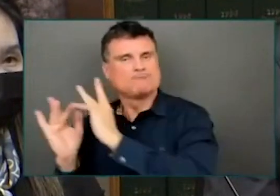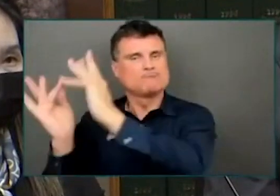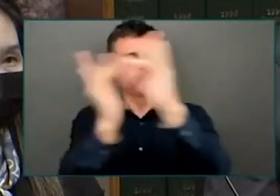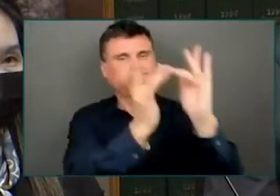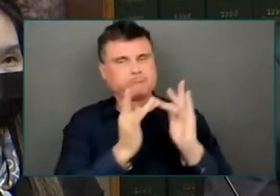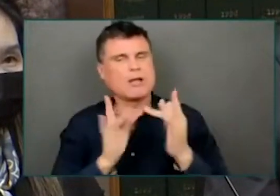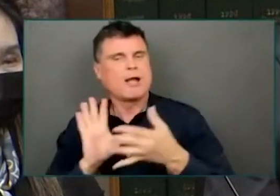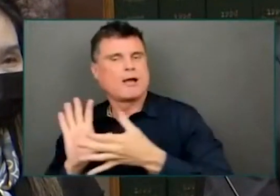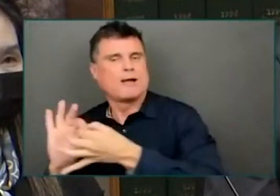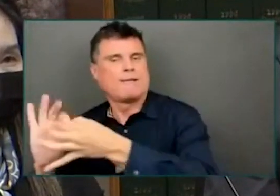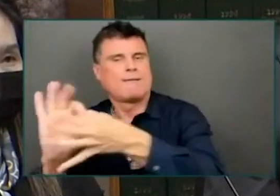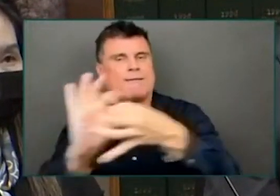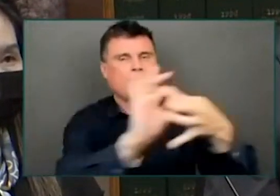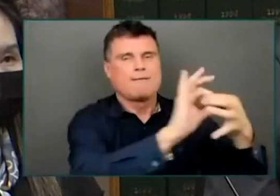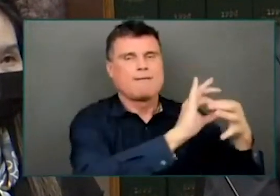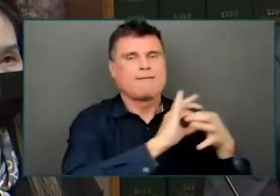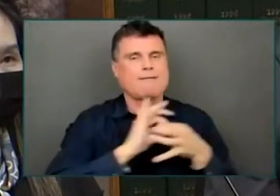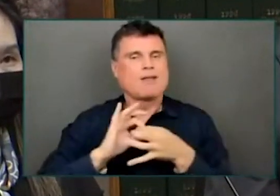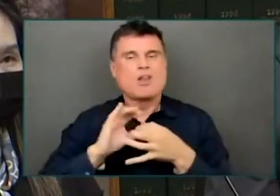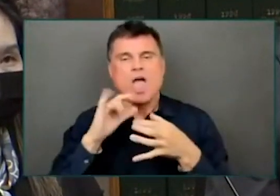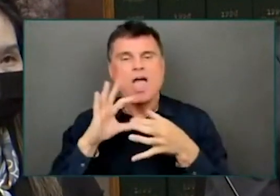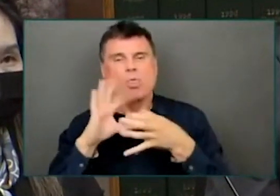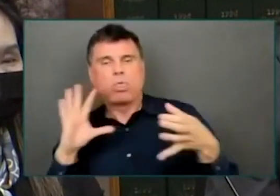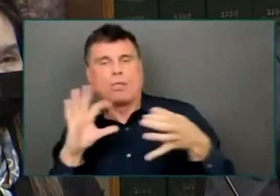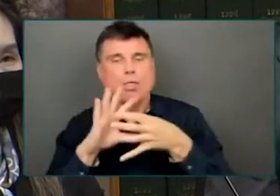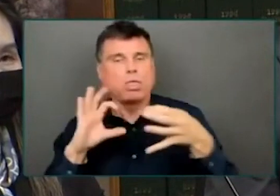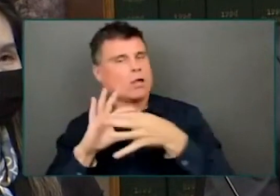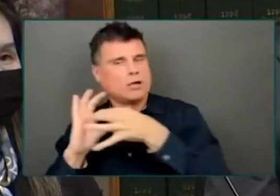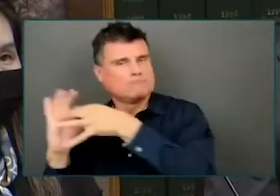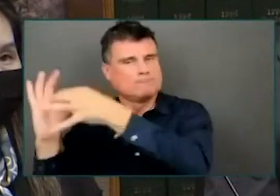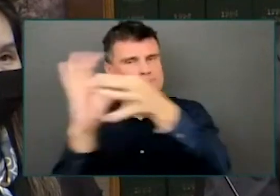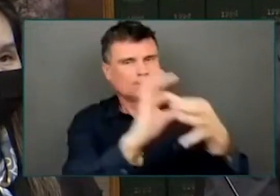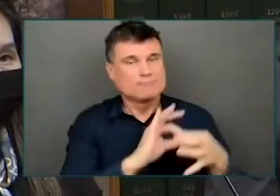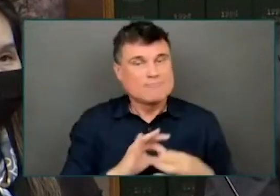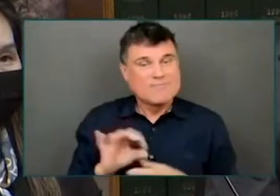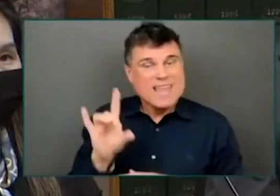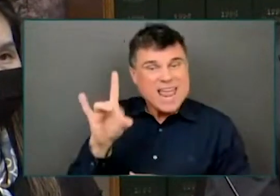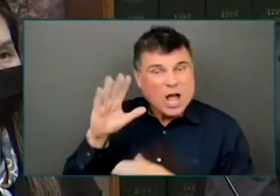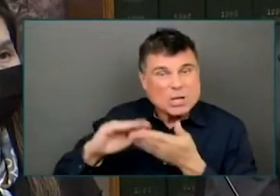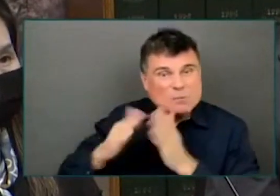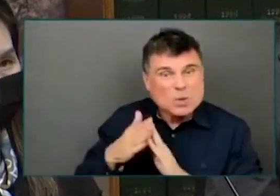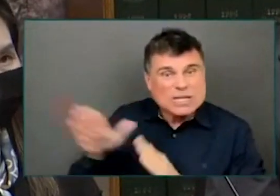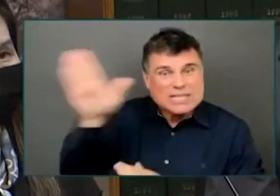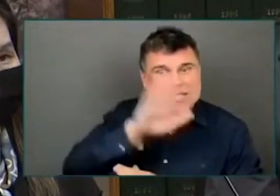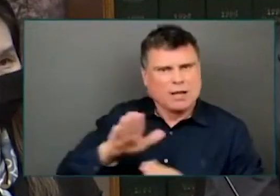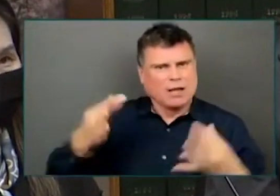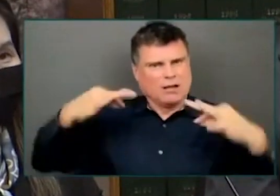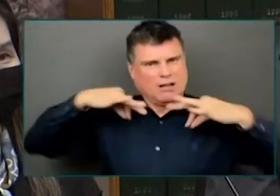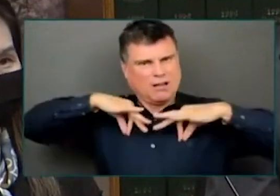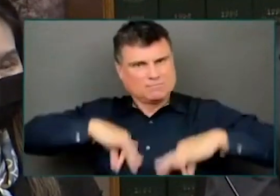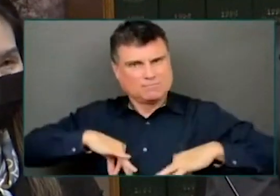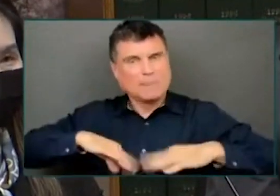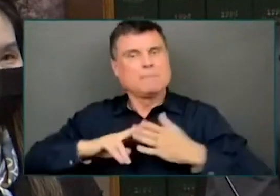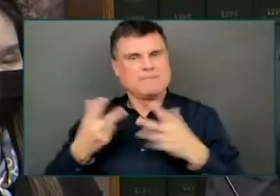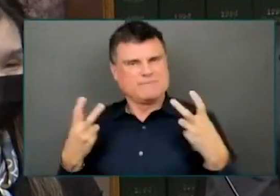2027, Mr. Speaker, almost 800 communities will benefit from the province's investments in connectivity.